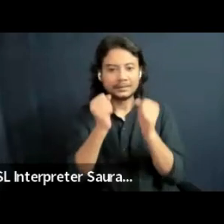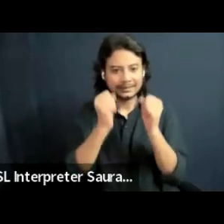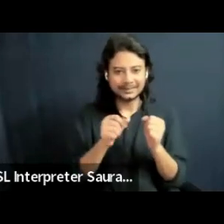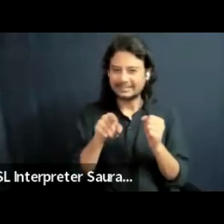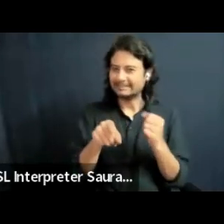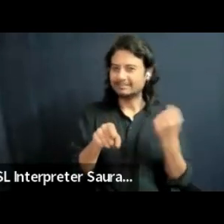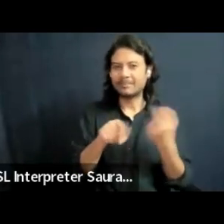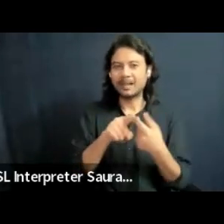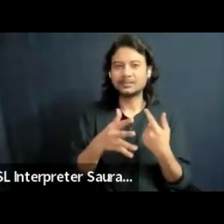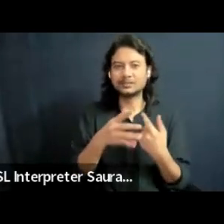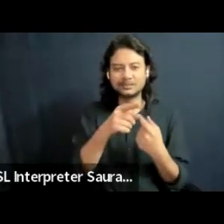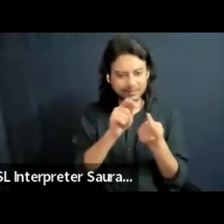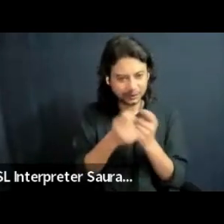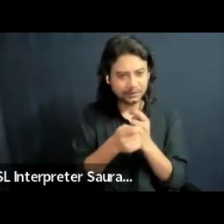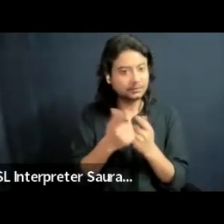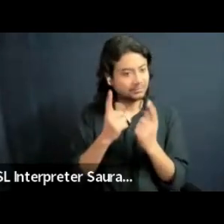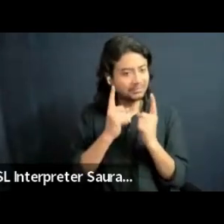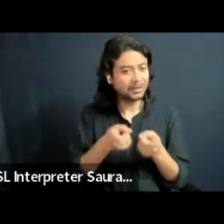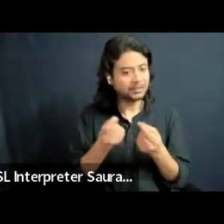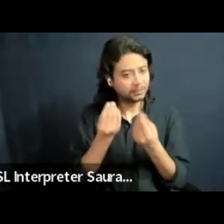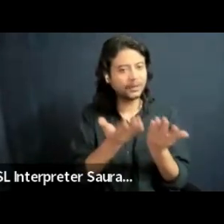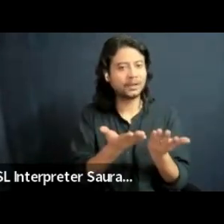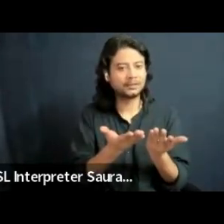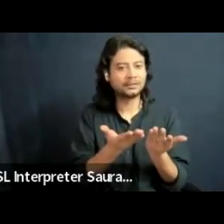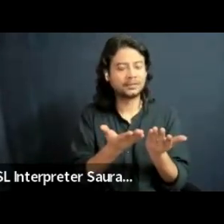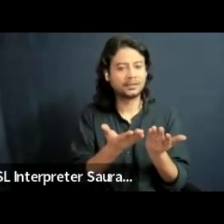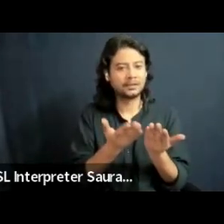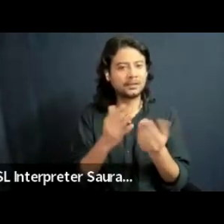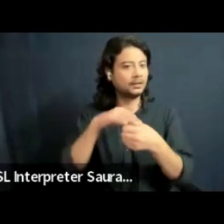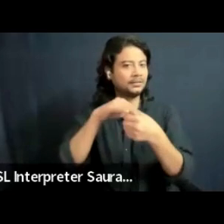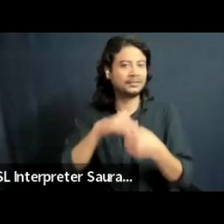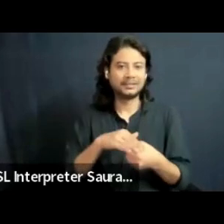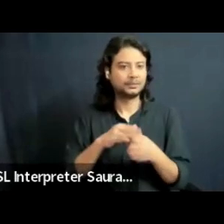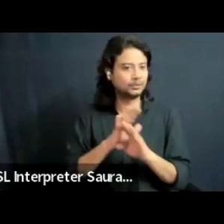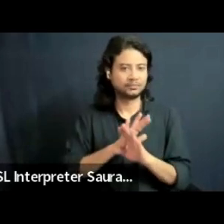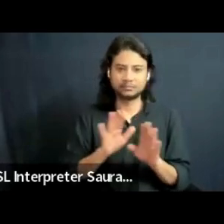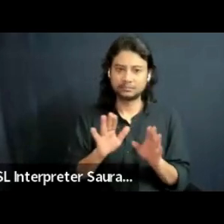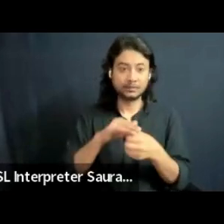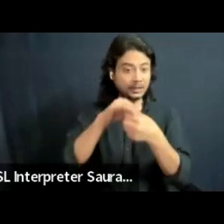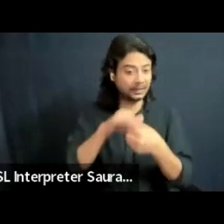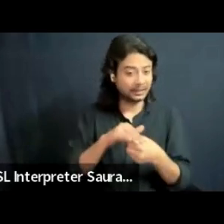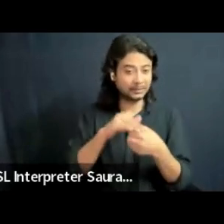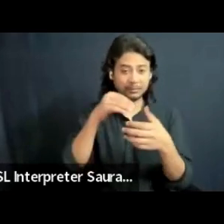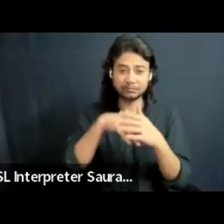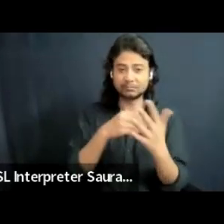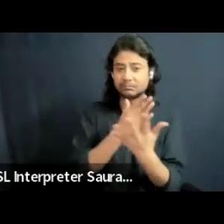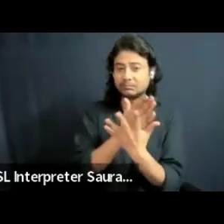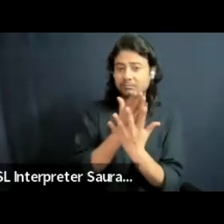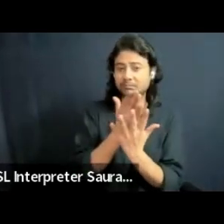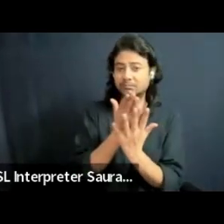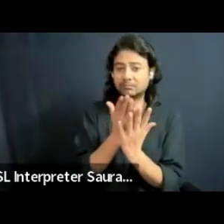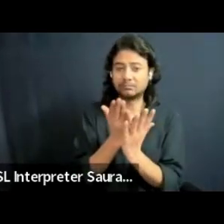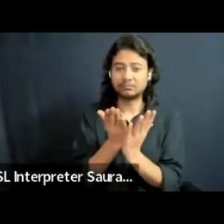equal. You do not discriminate. Discrimination comes in many forms. You can have direct